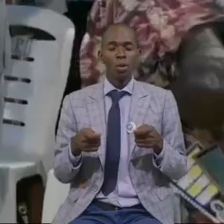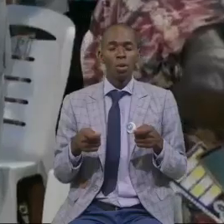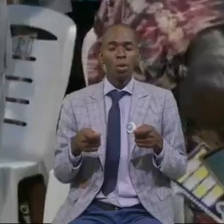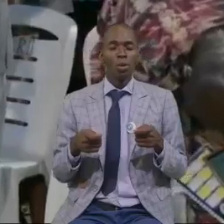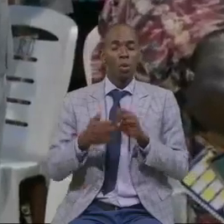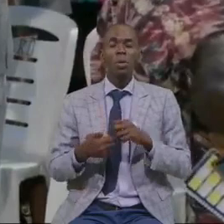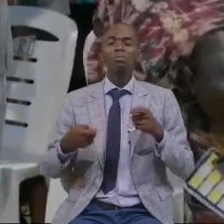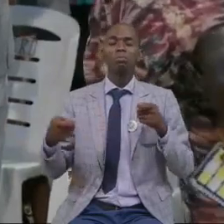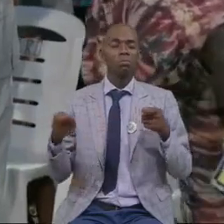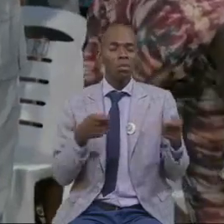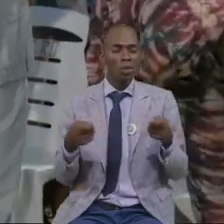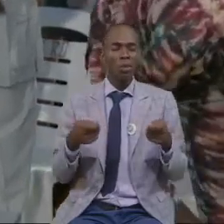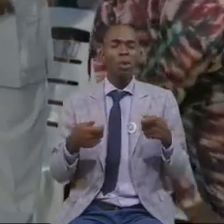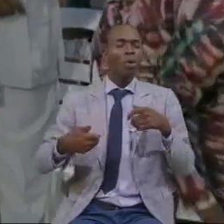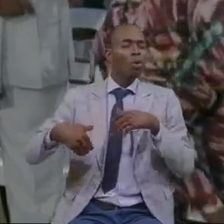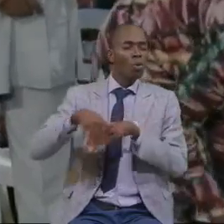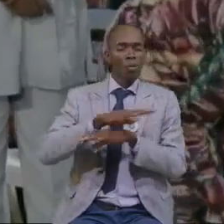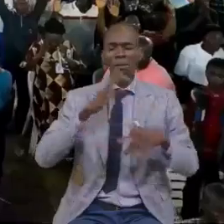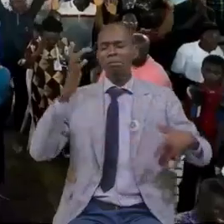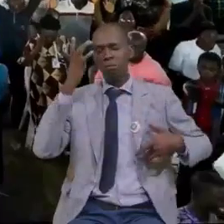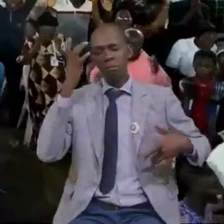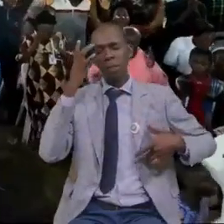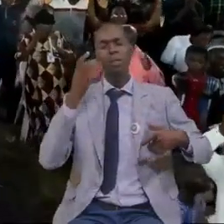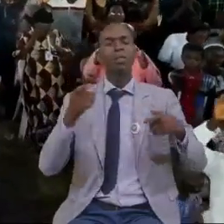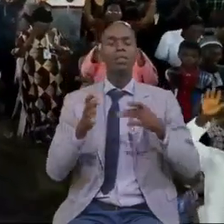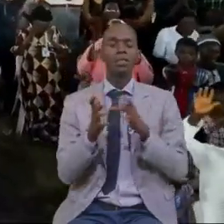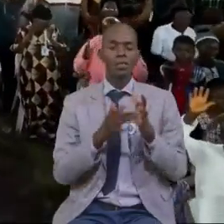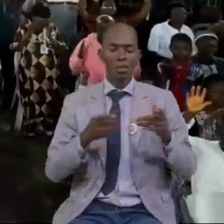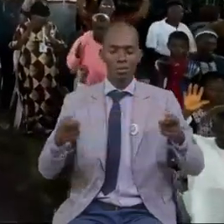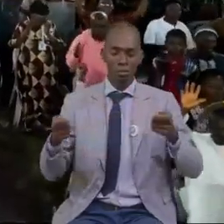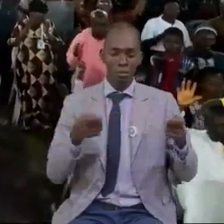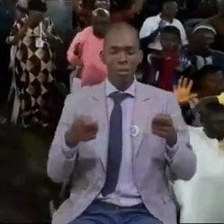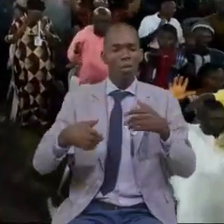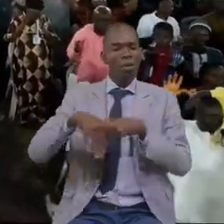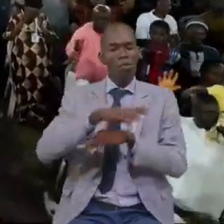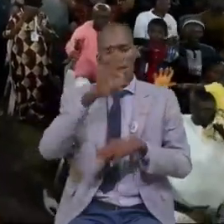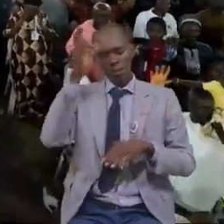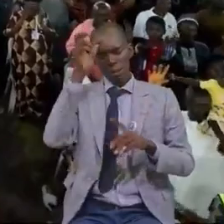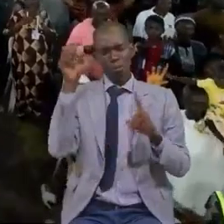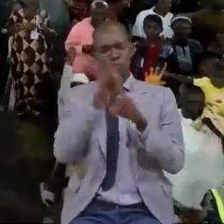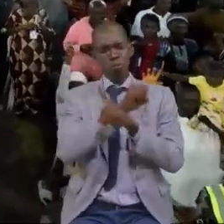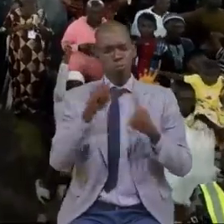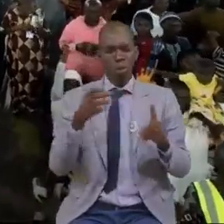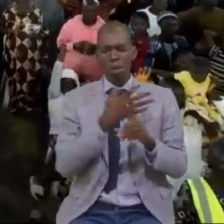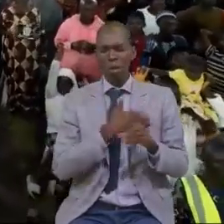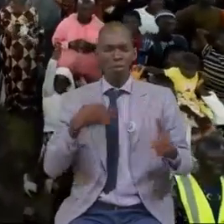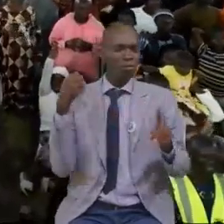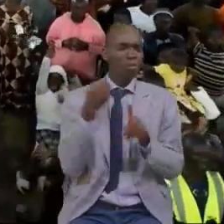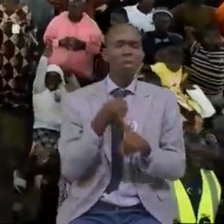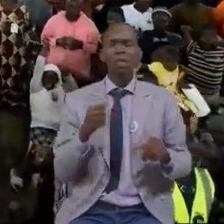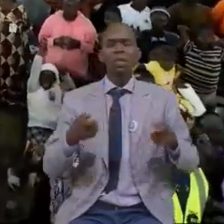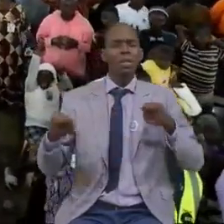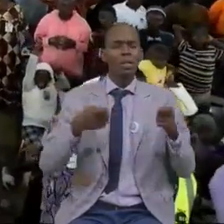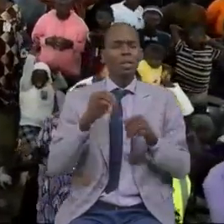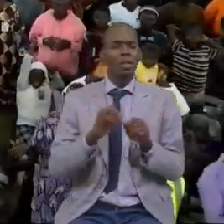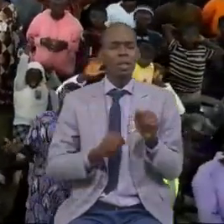reign over sickness, reign over satanic attack and affliction, reign in every